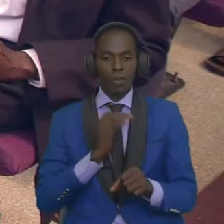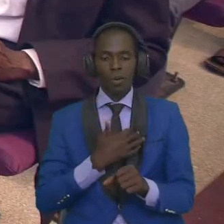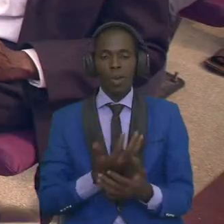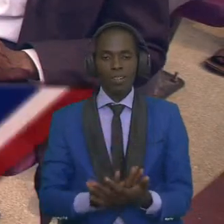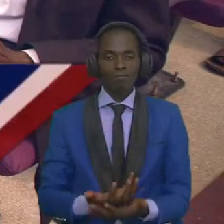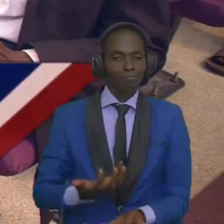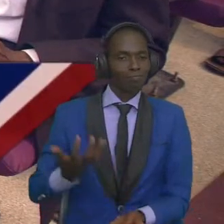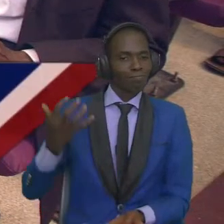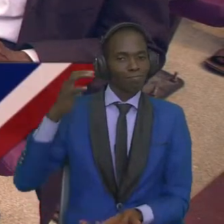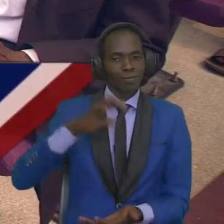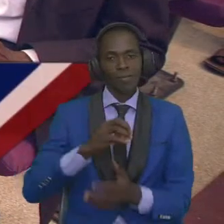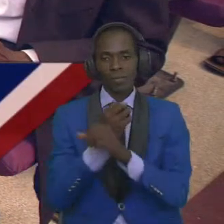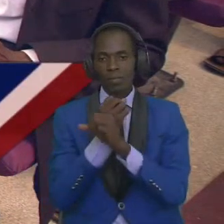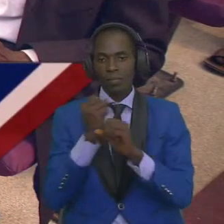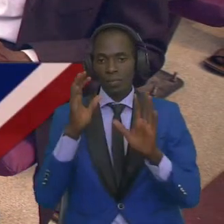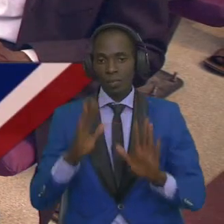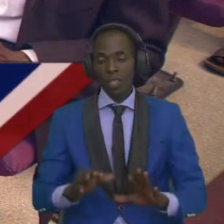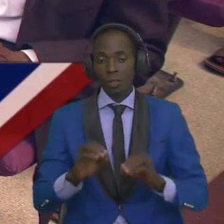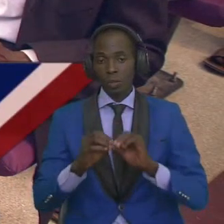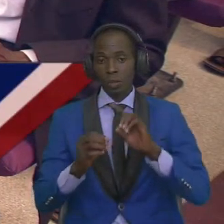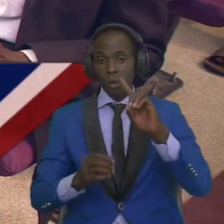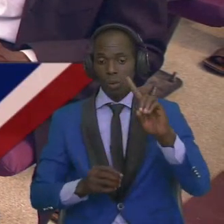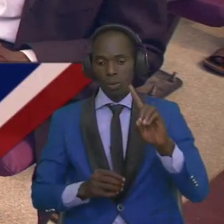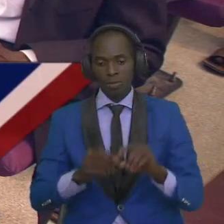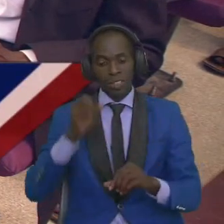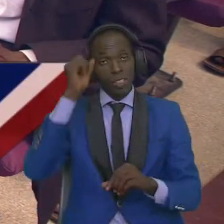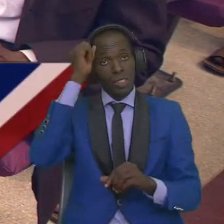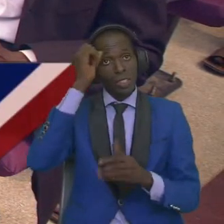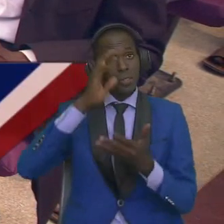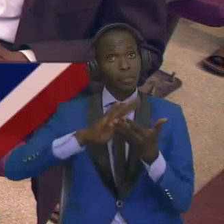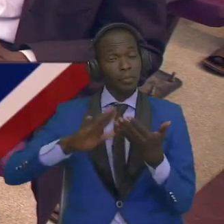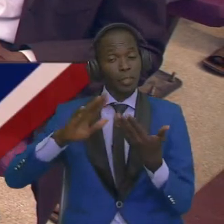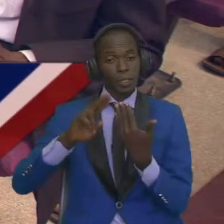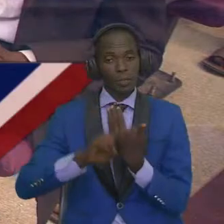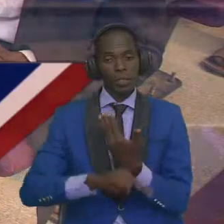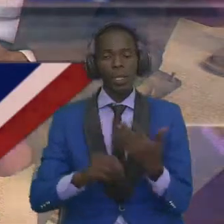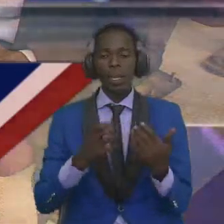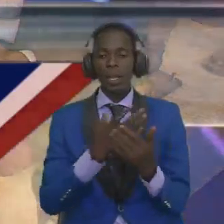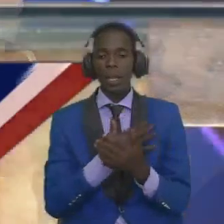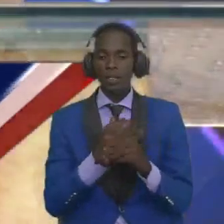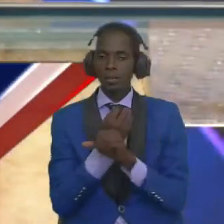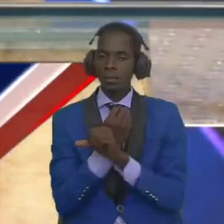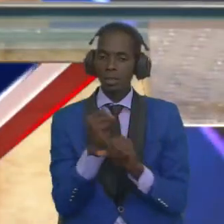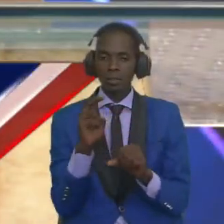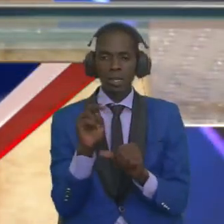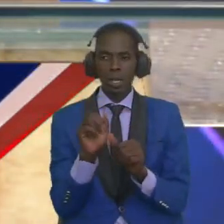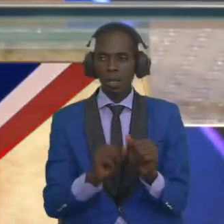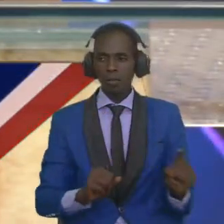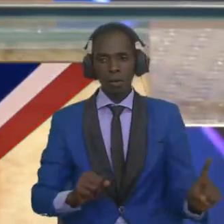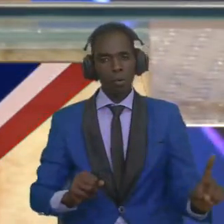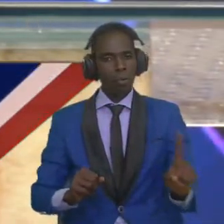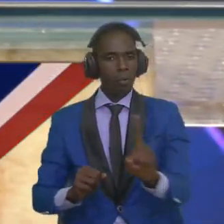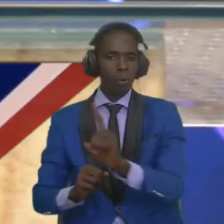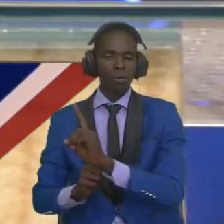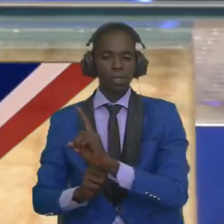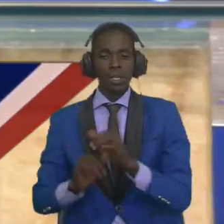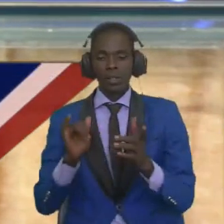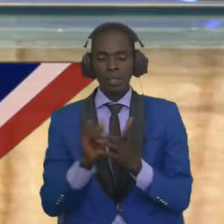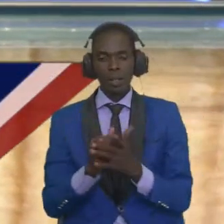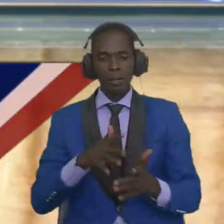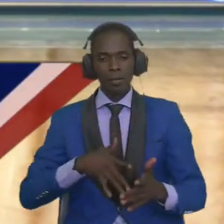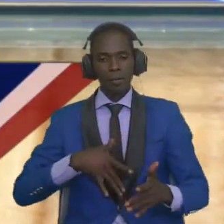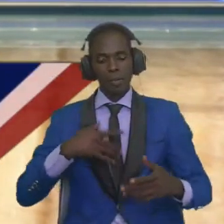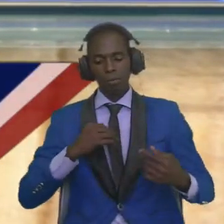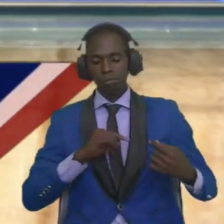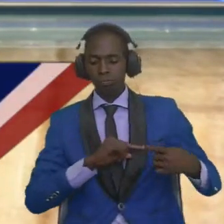Number one is forgiveness and salvation. Anyone, everyone that feels the guilt